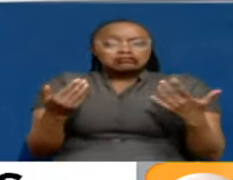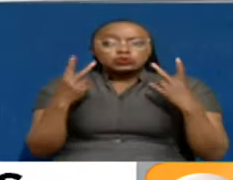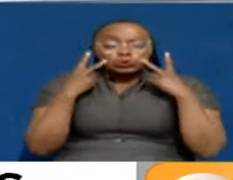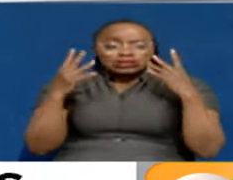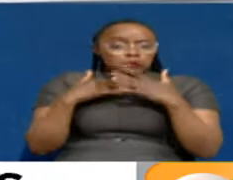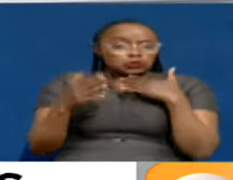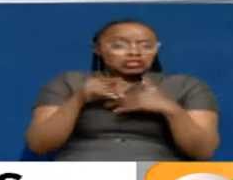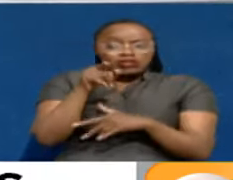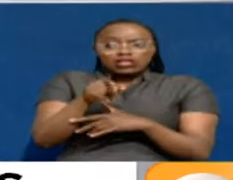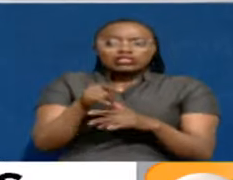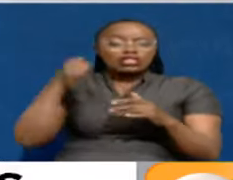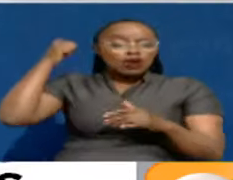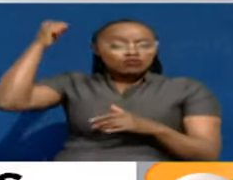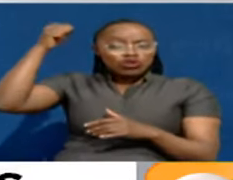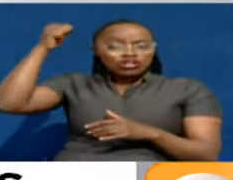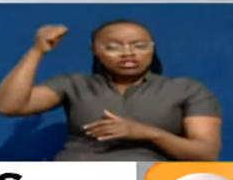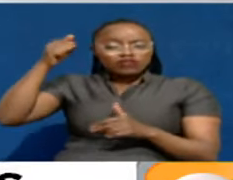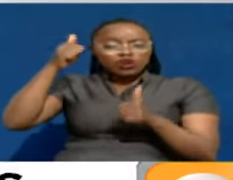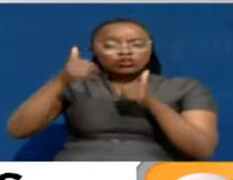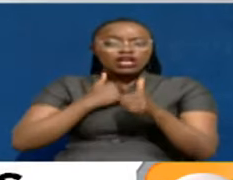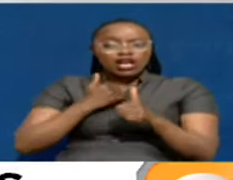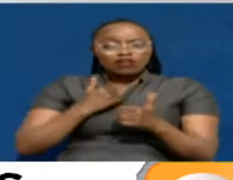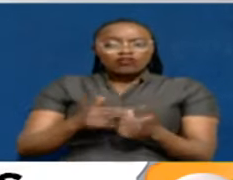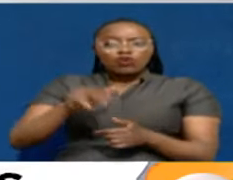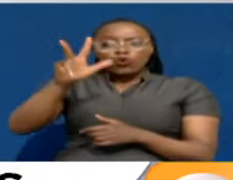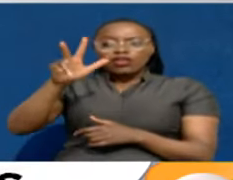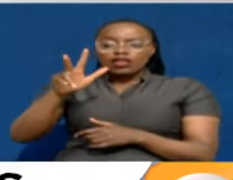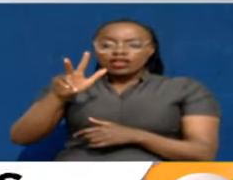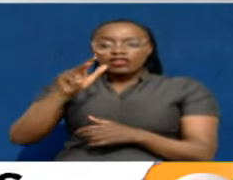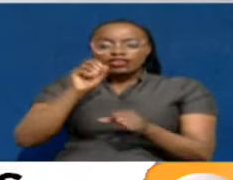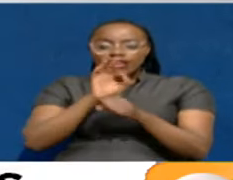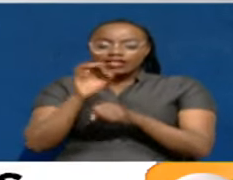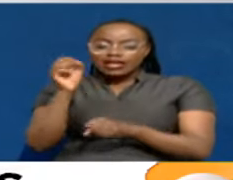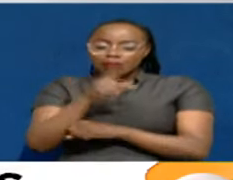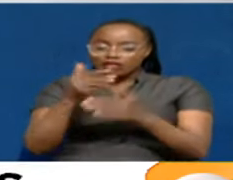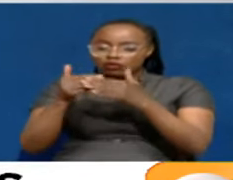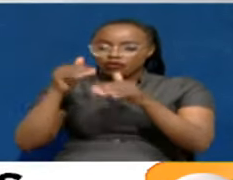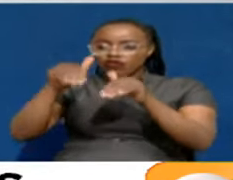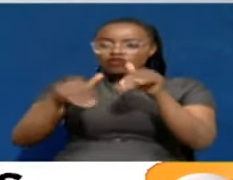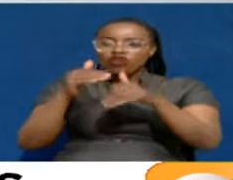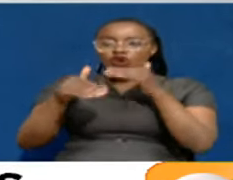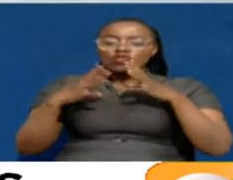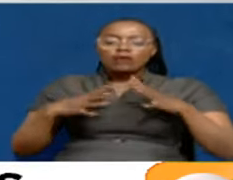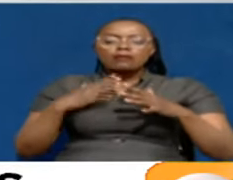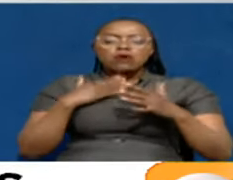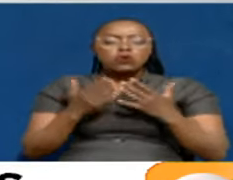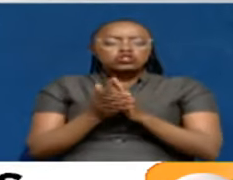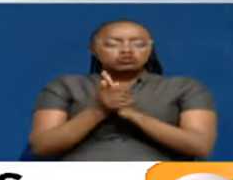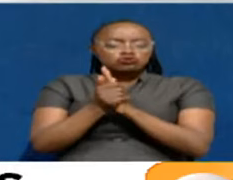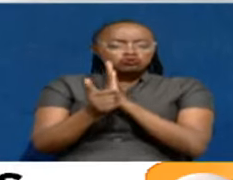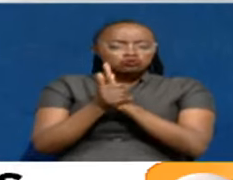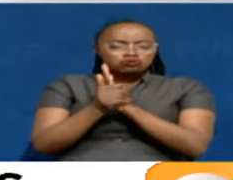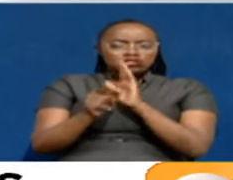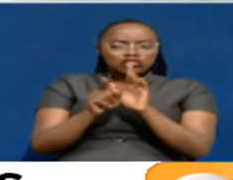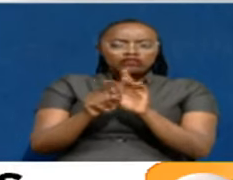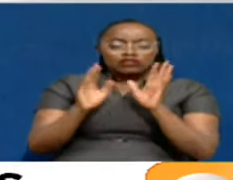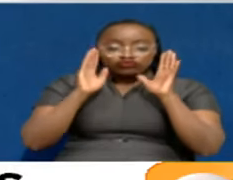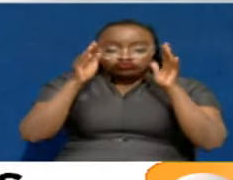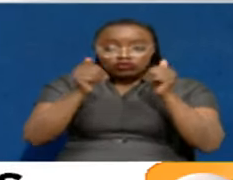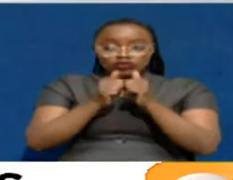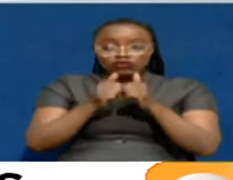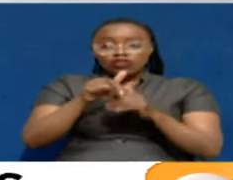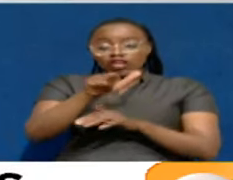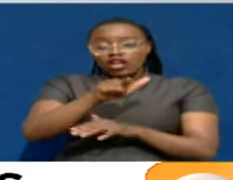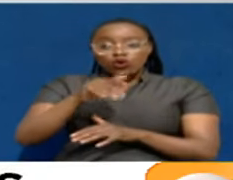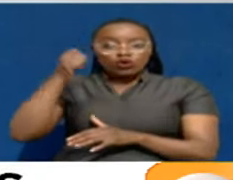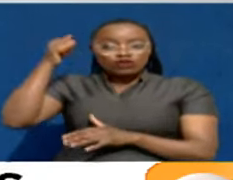see it for what it is. This is politics at play with 13 months to the election, everybody looking to up their stakes in the eyes of the